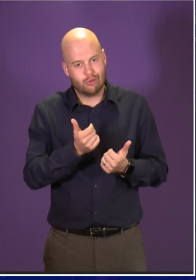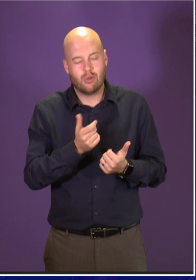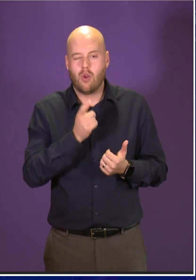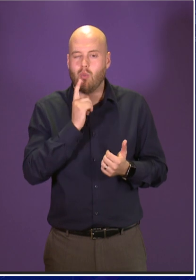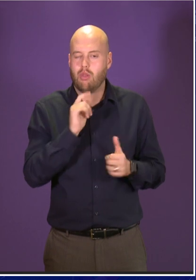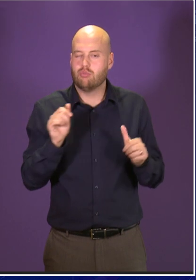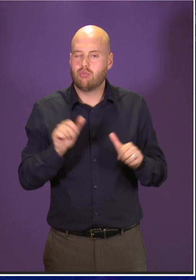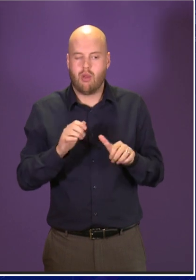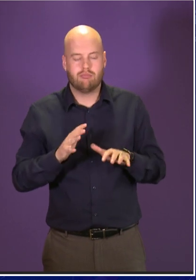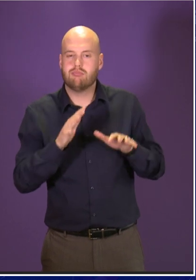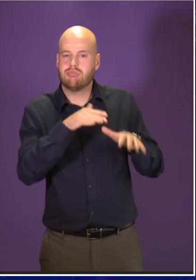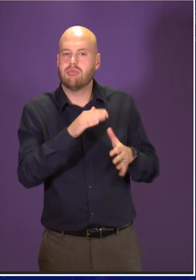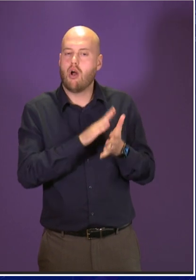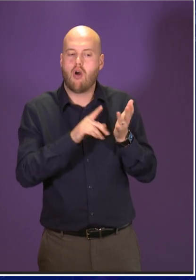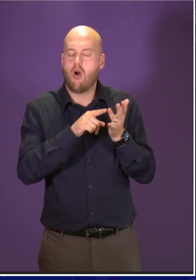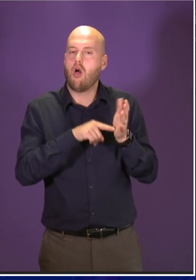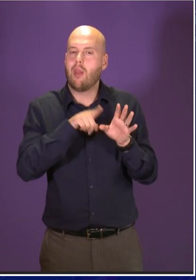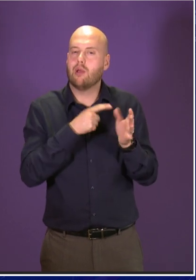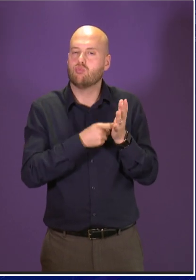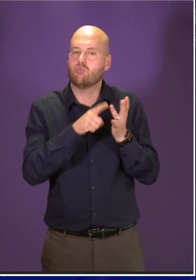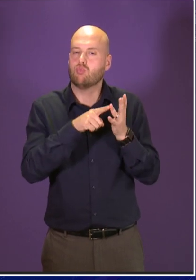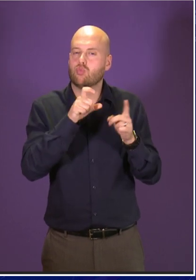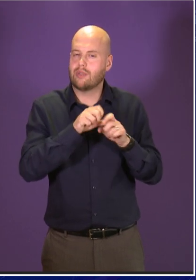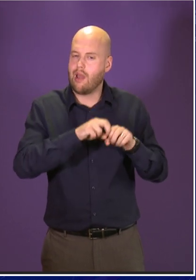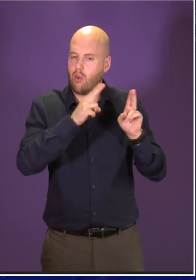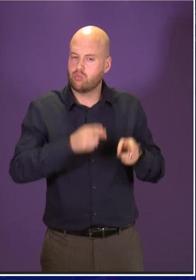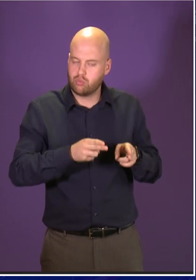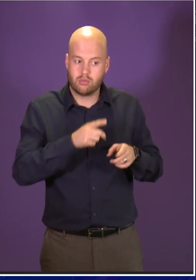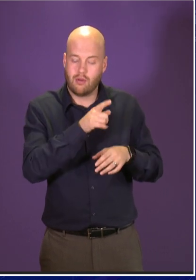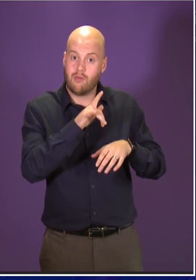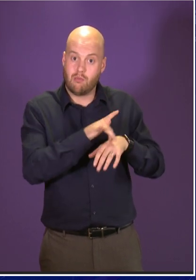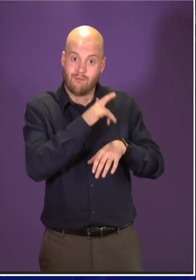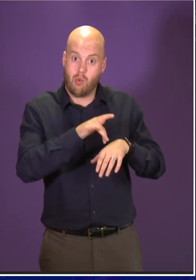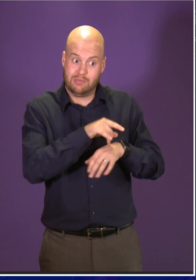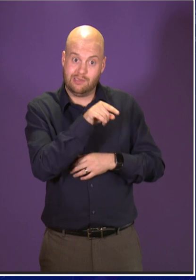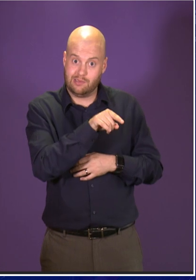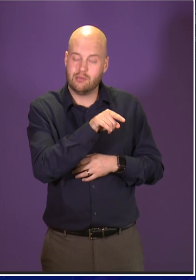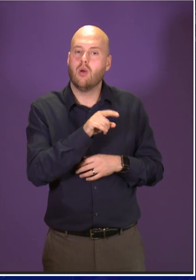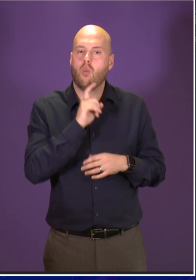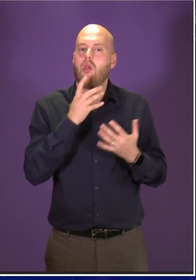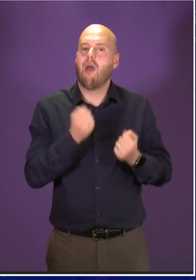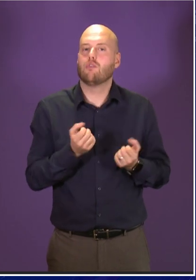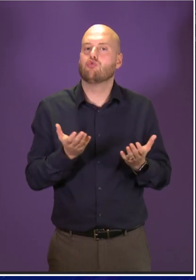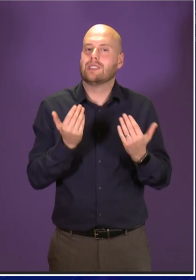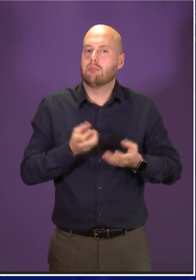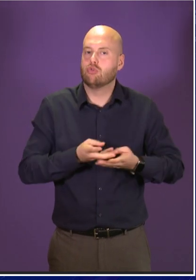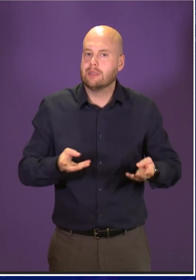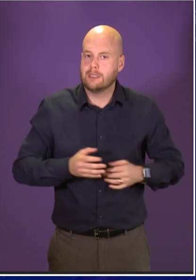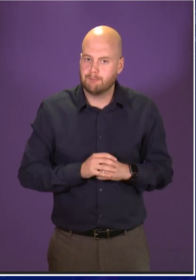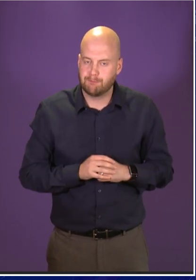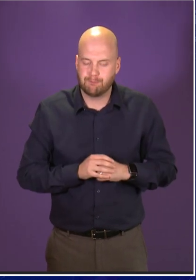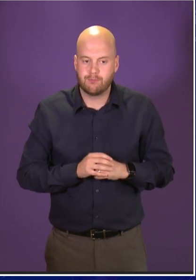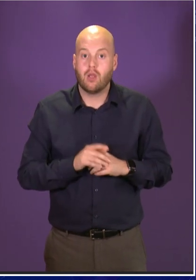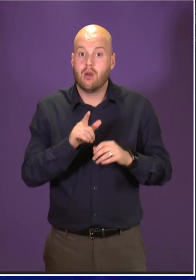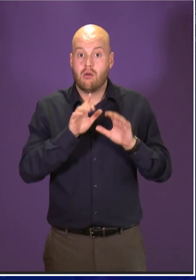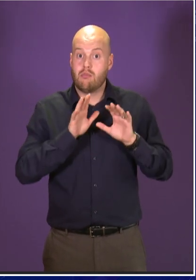the Palace of Holyrood House for a performance of Akram Khan's Kadamati, followed by a reception. And just before that,